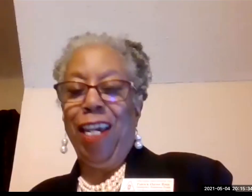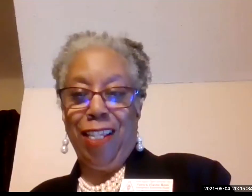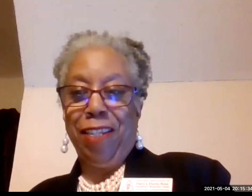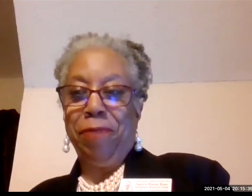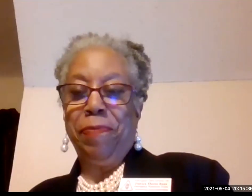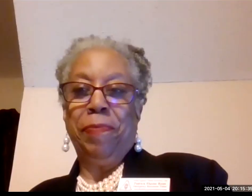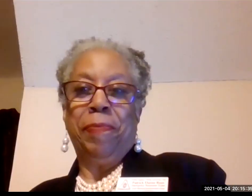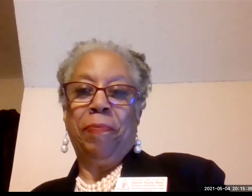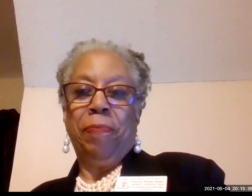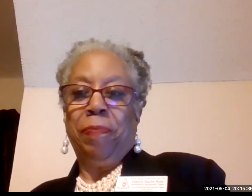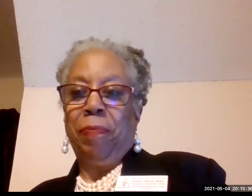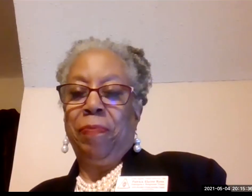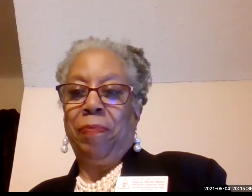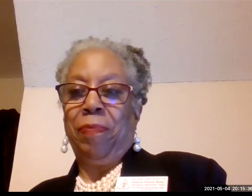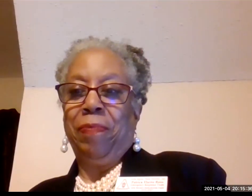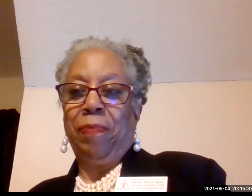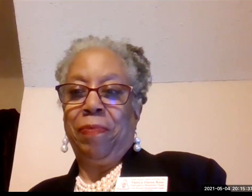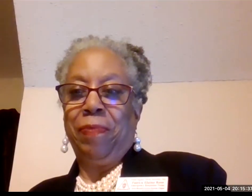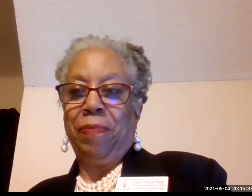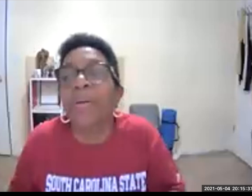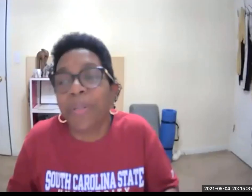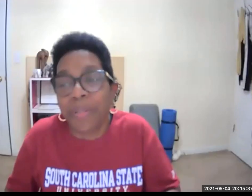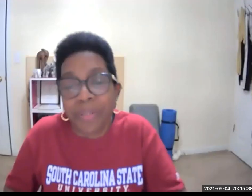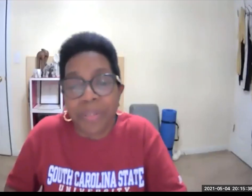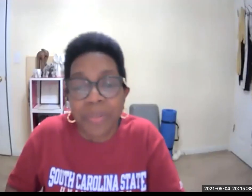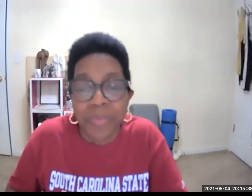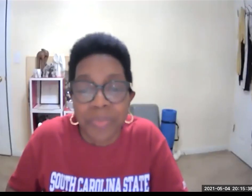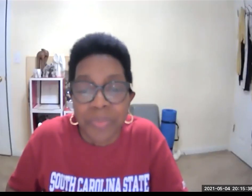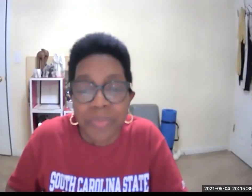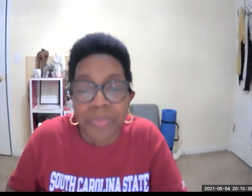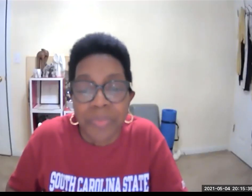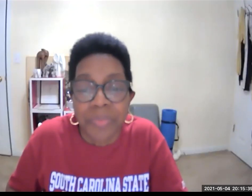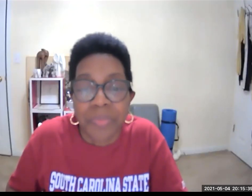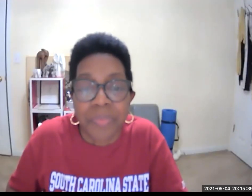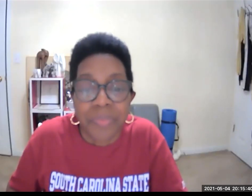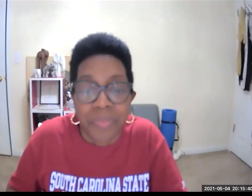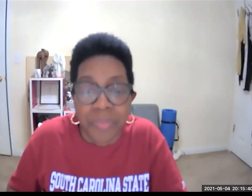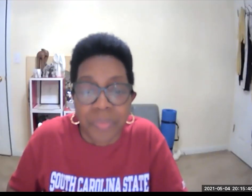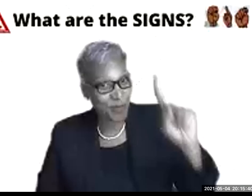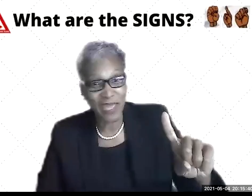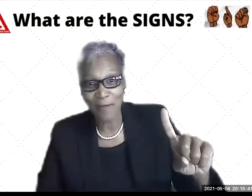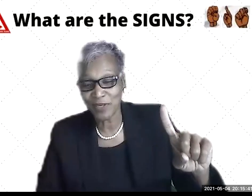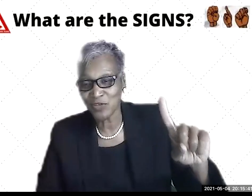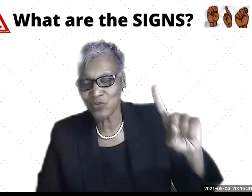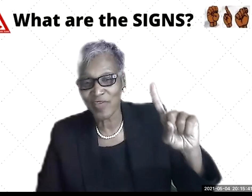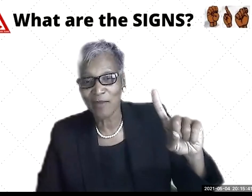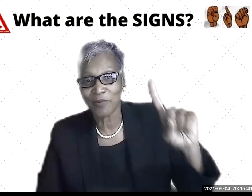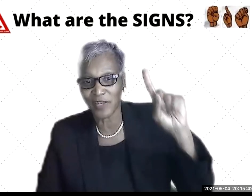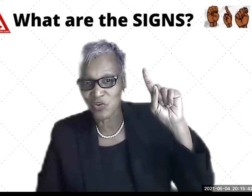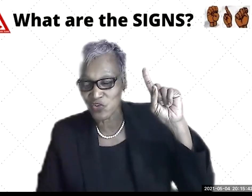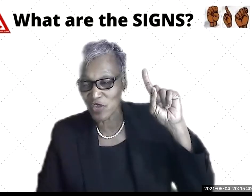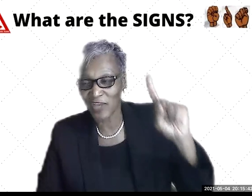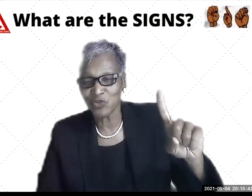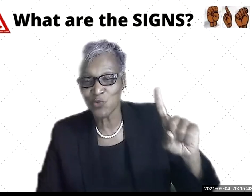willing to bring snacks and everything. We're allowed to be back in person. I would be happy to do that,